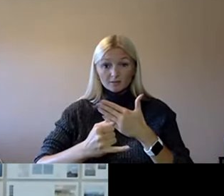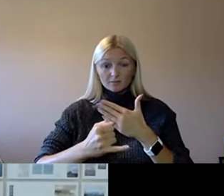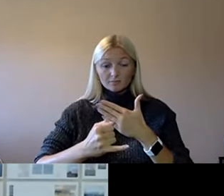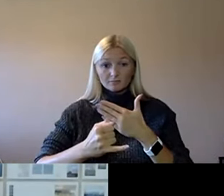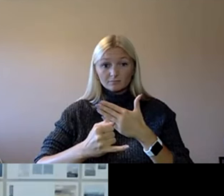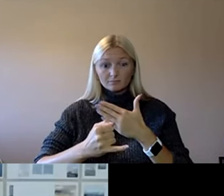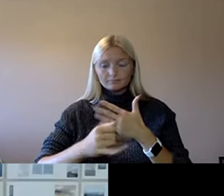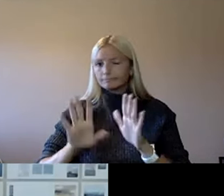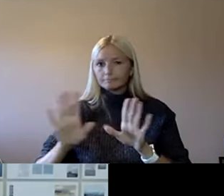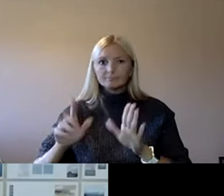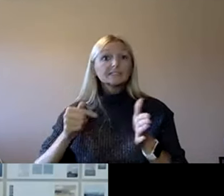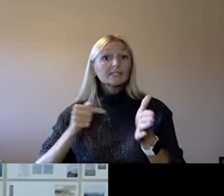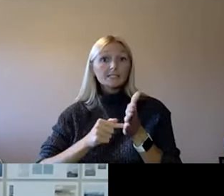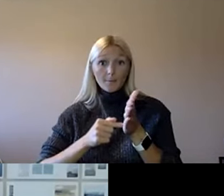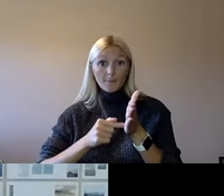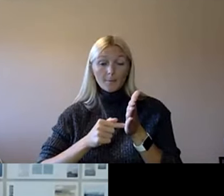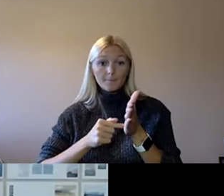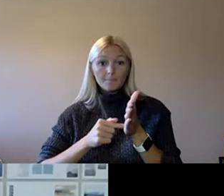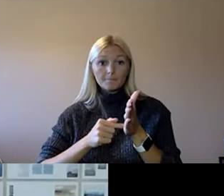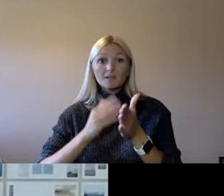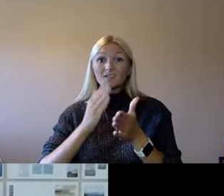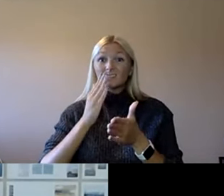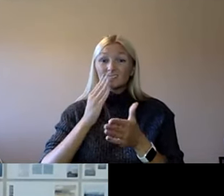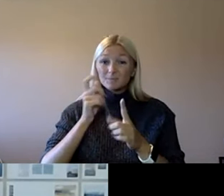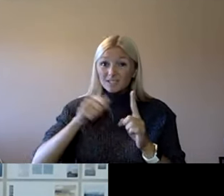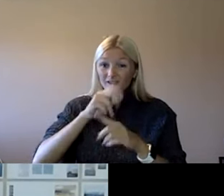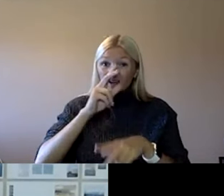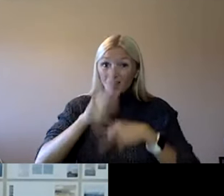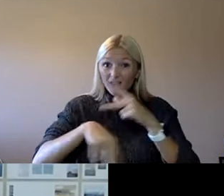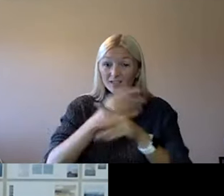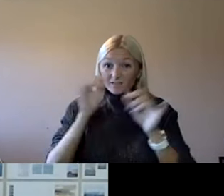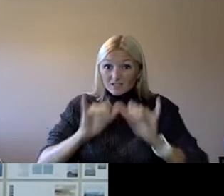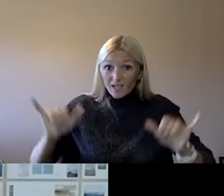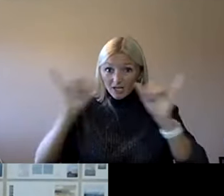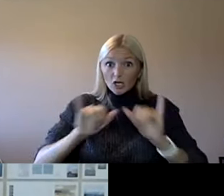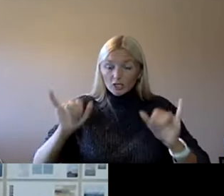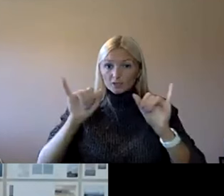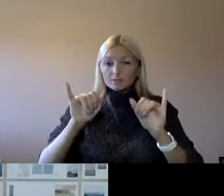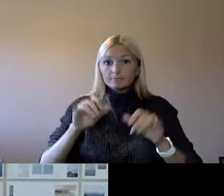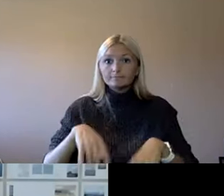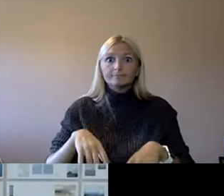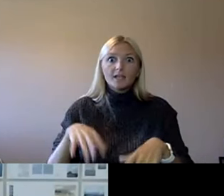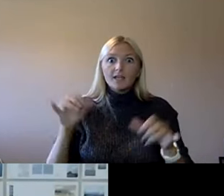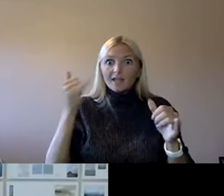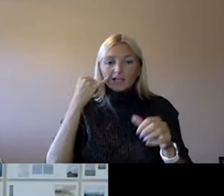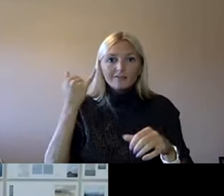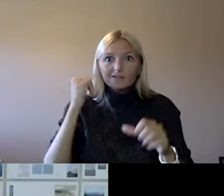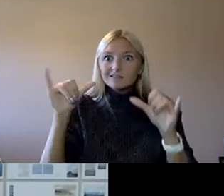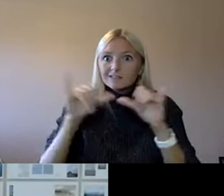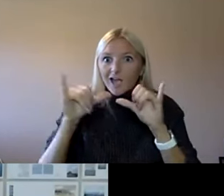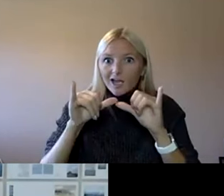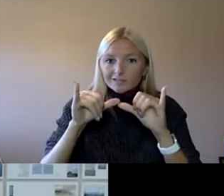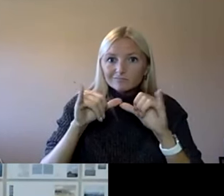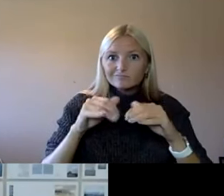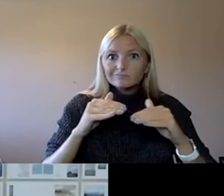So for example, there are certain standards like the surface of a classroom. It could be 50, 60, 70 square meters